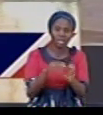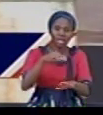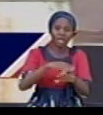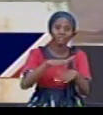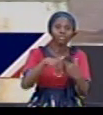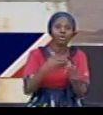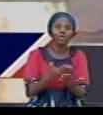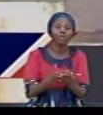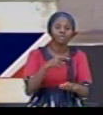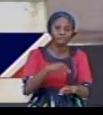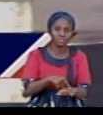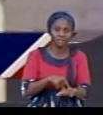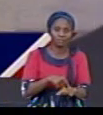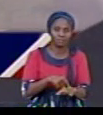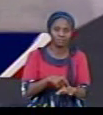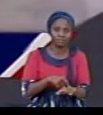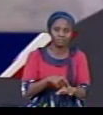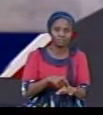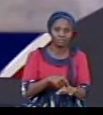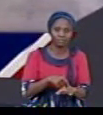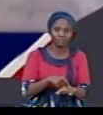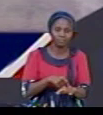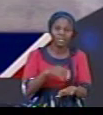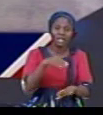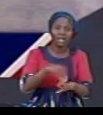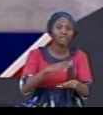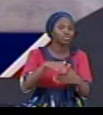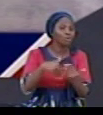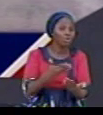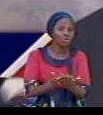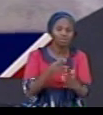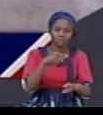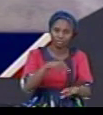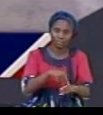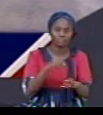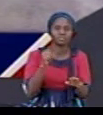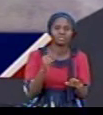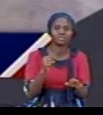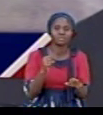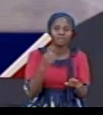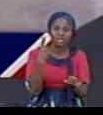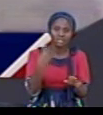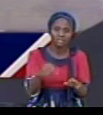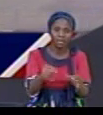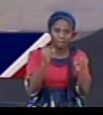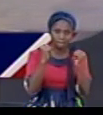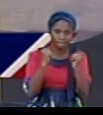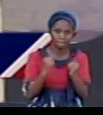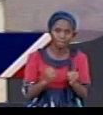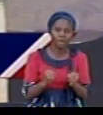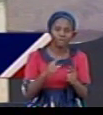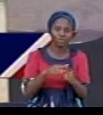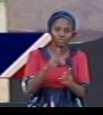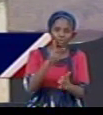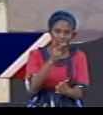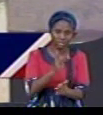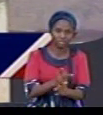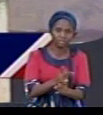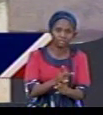all times. At all times, the power to